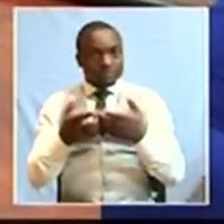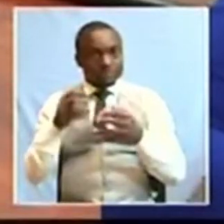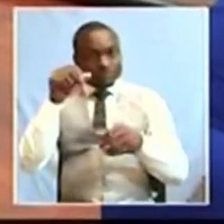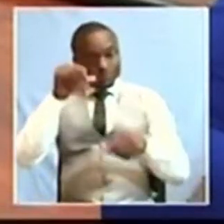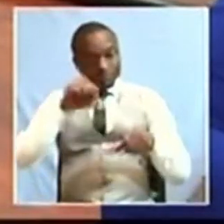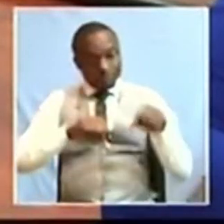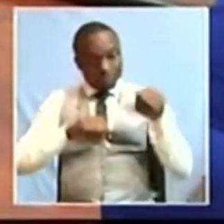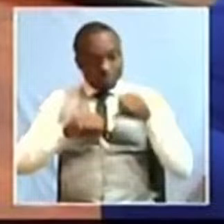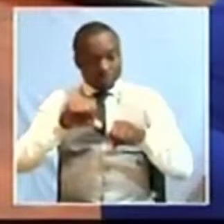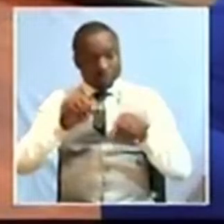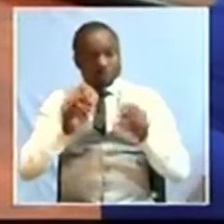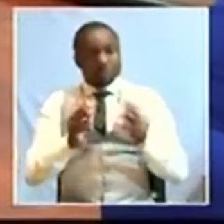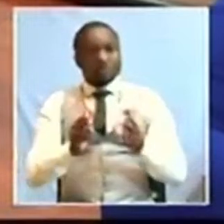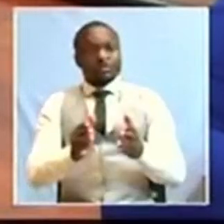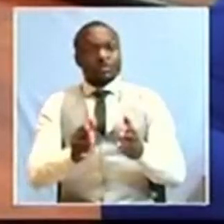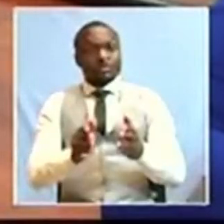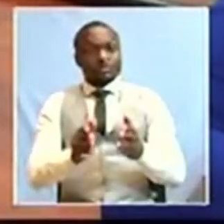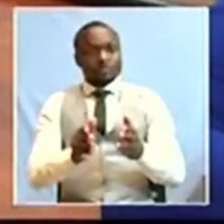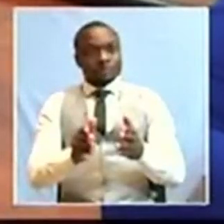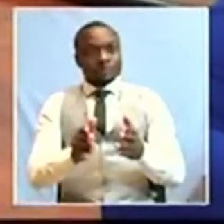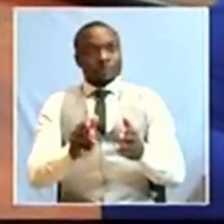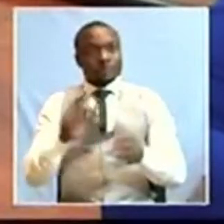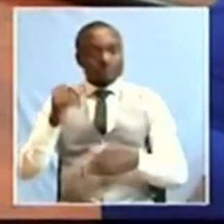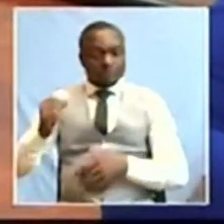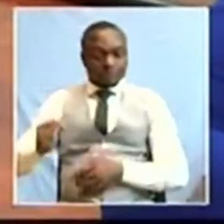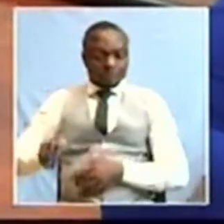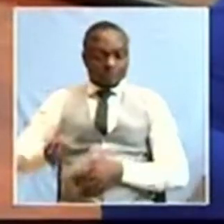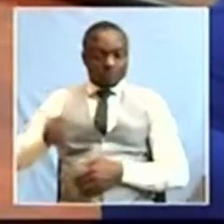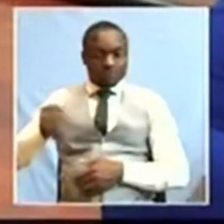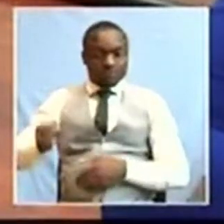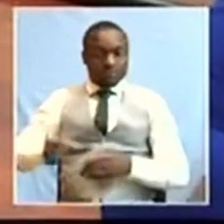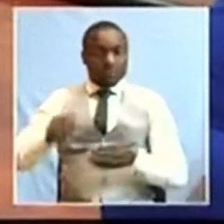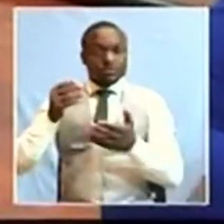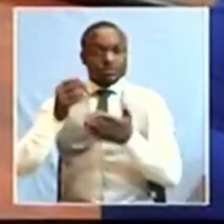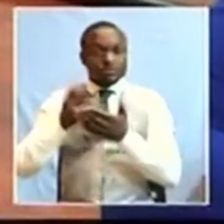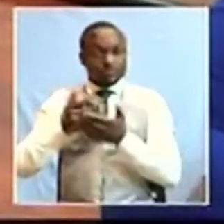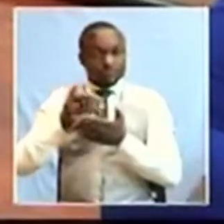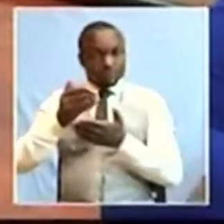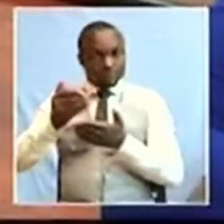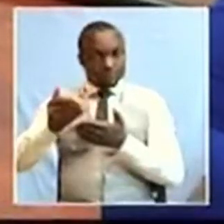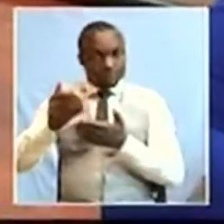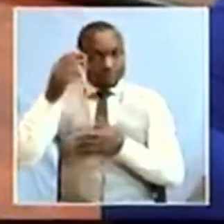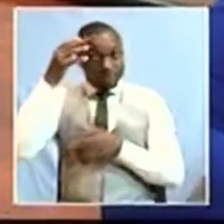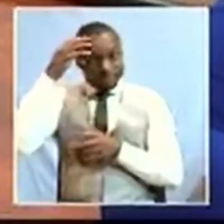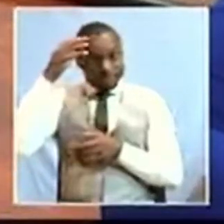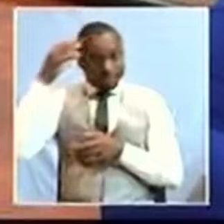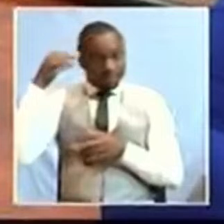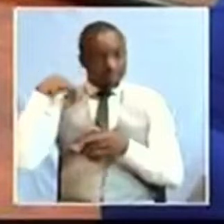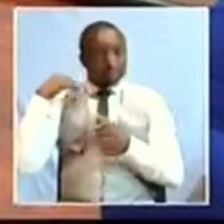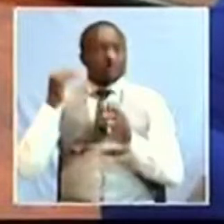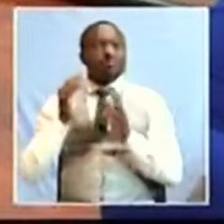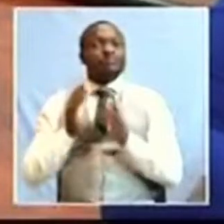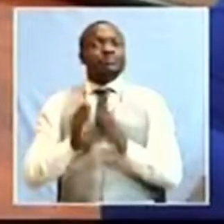Auditor, and Chief Procurement Officer.